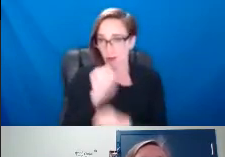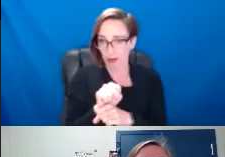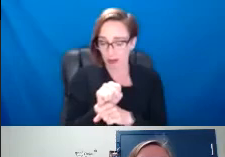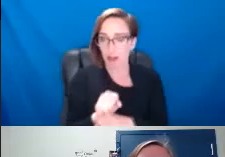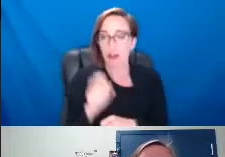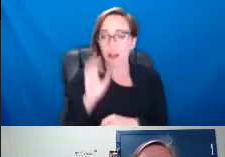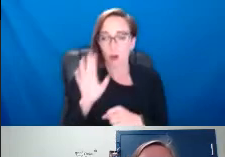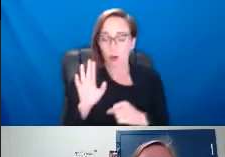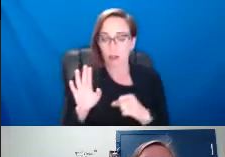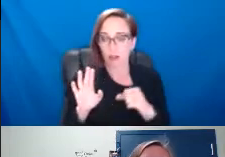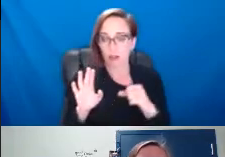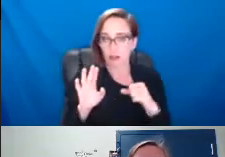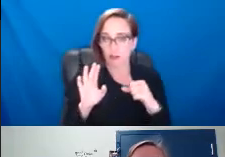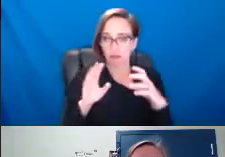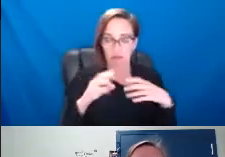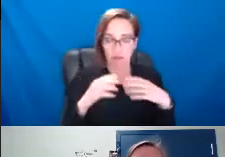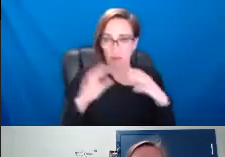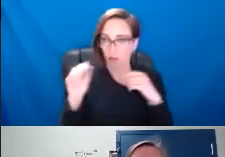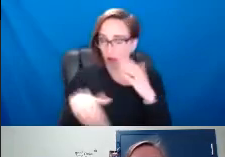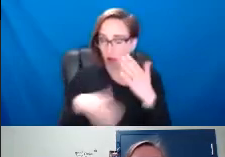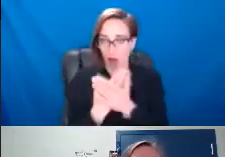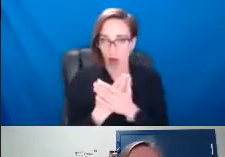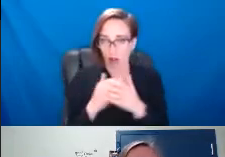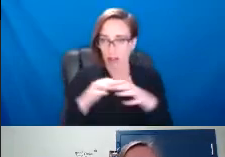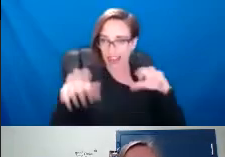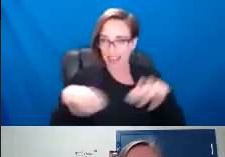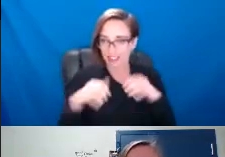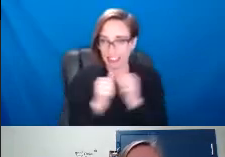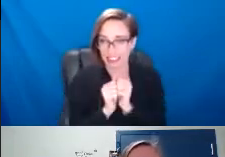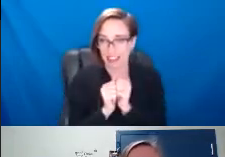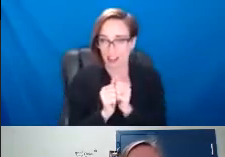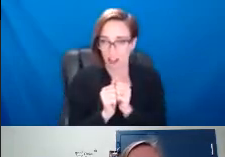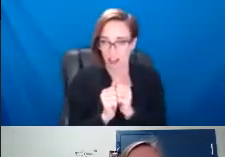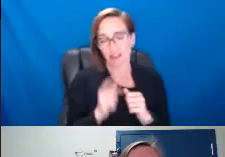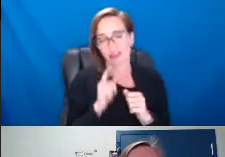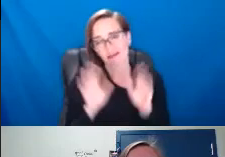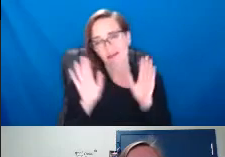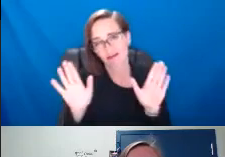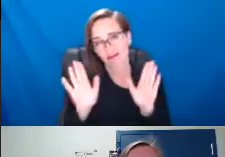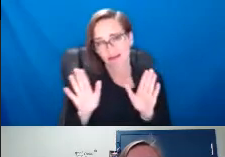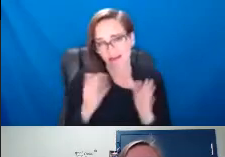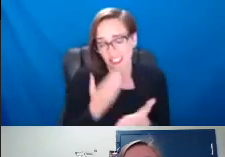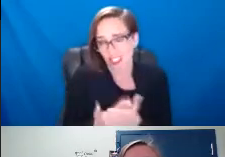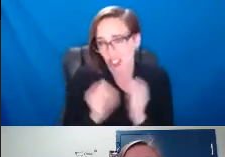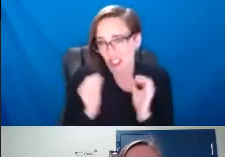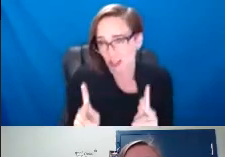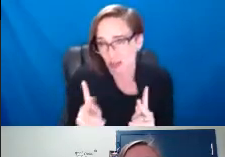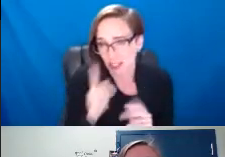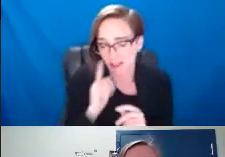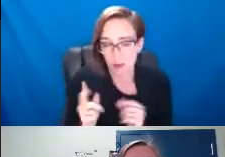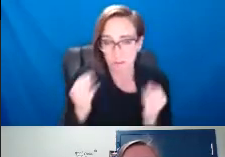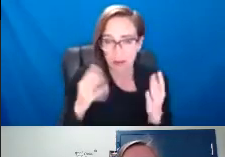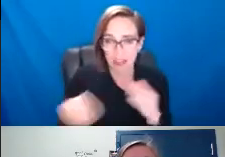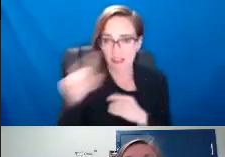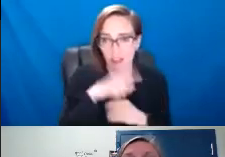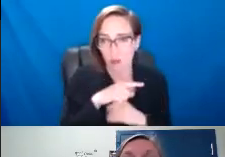Zoom meeting, we'd do the activity, and it's been awesome because it's been an opportunity for so many of these people to